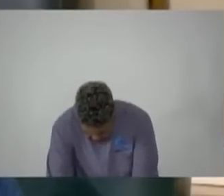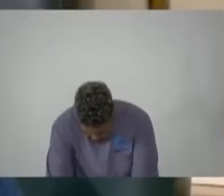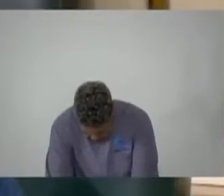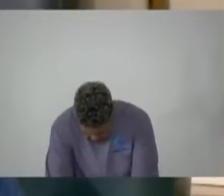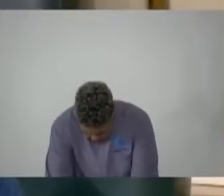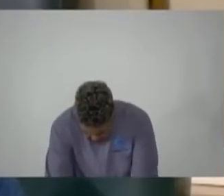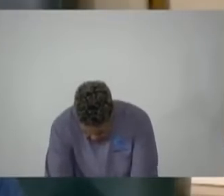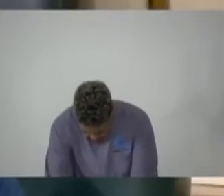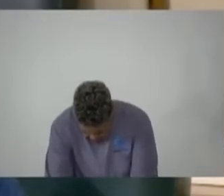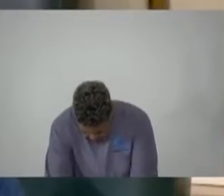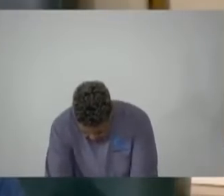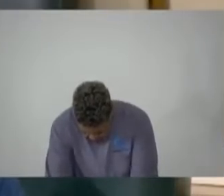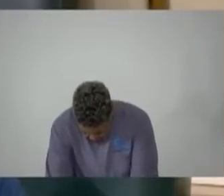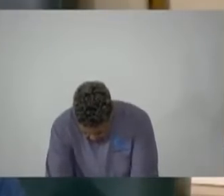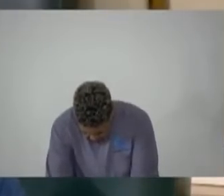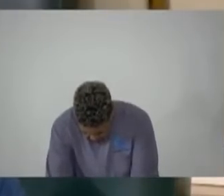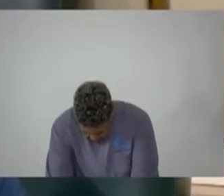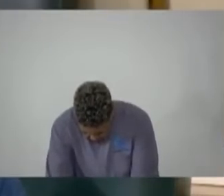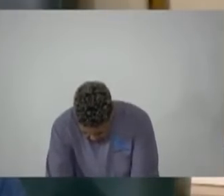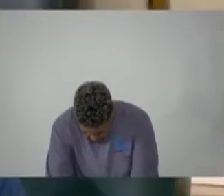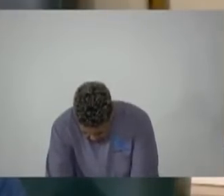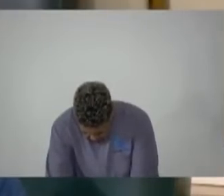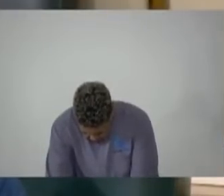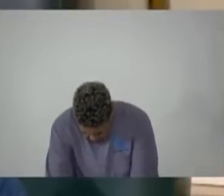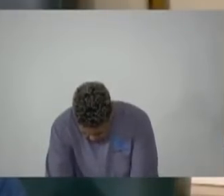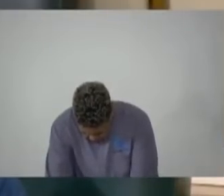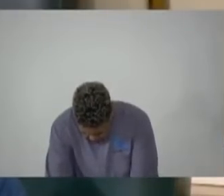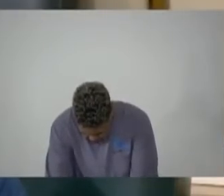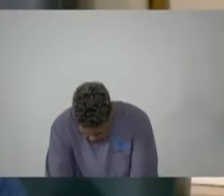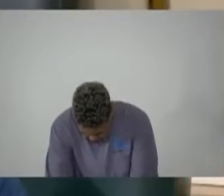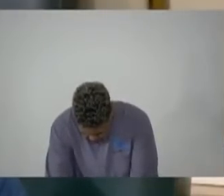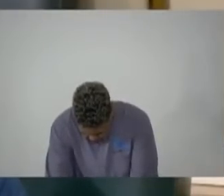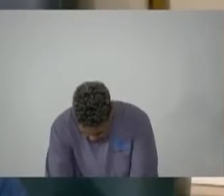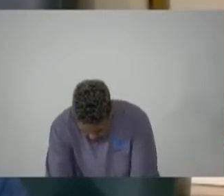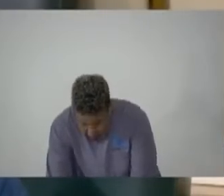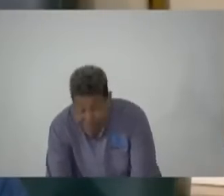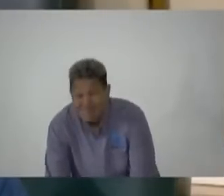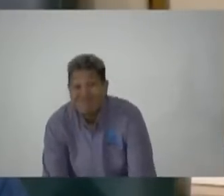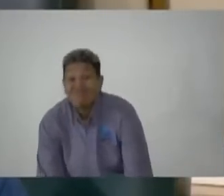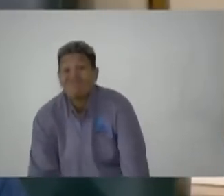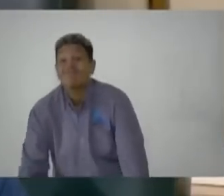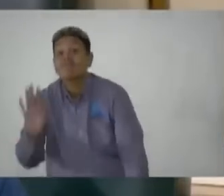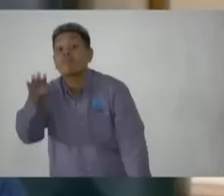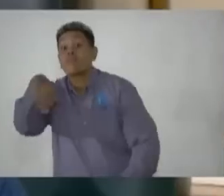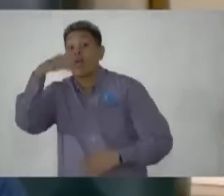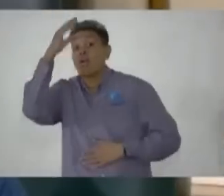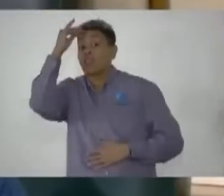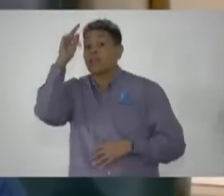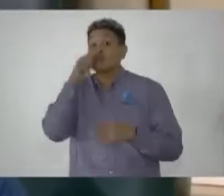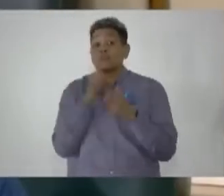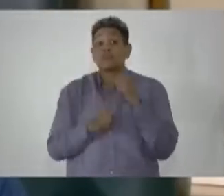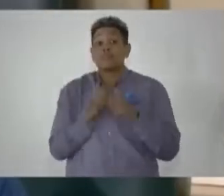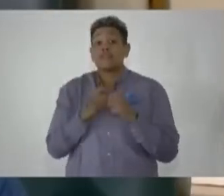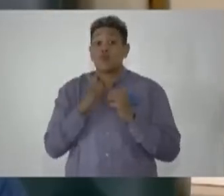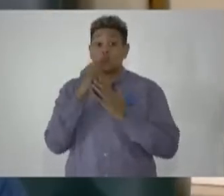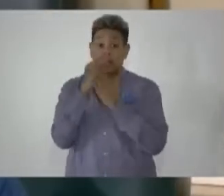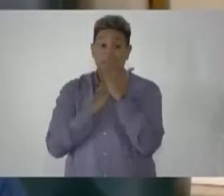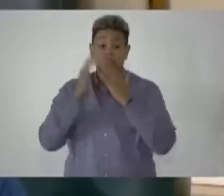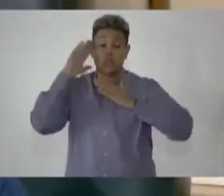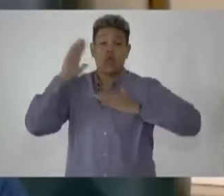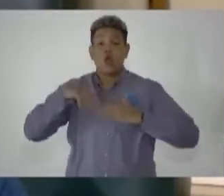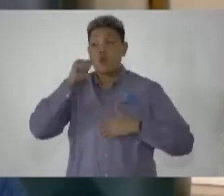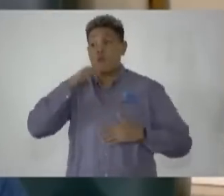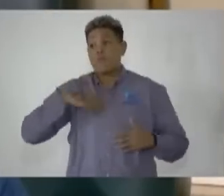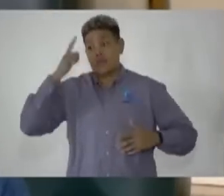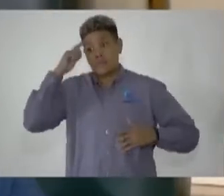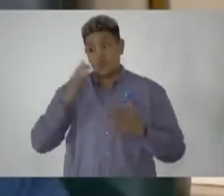it would be difficult to list all of the women, and Dr. Longmore, even as you went through your